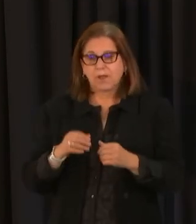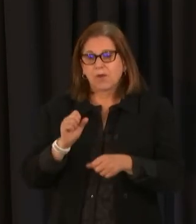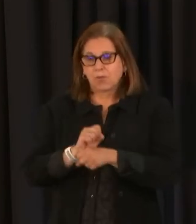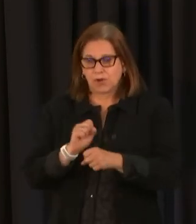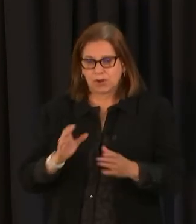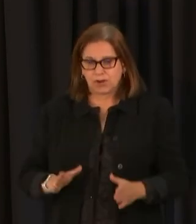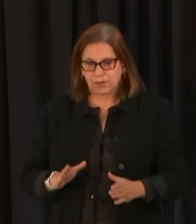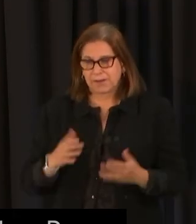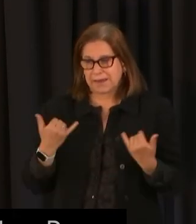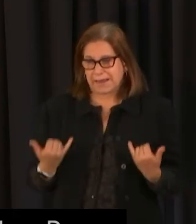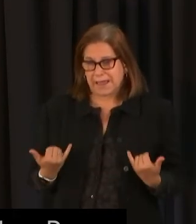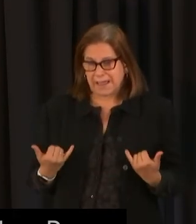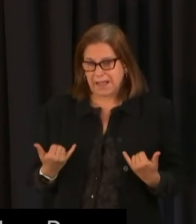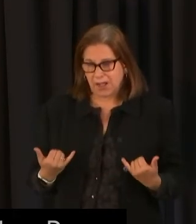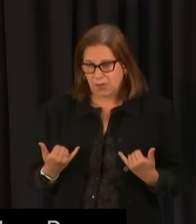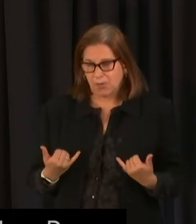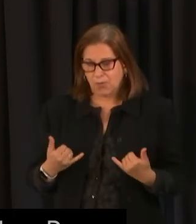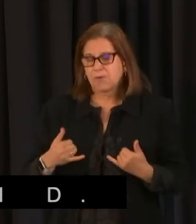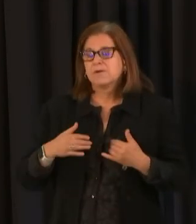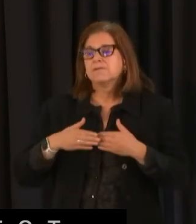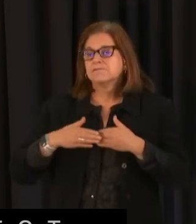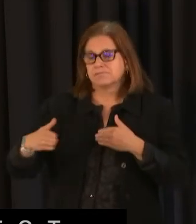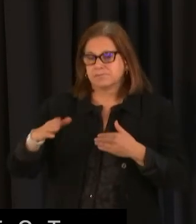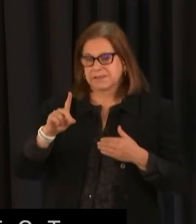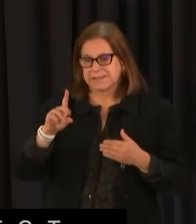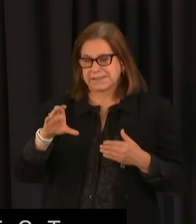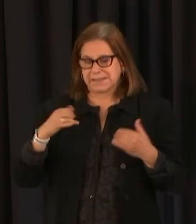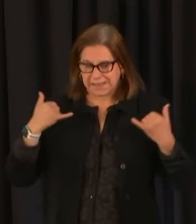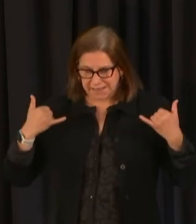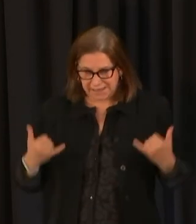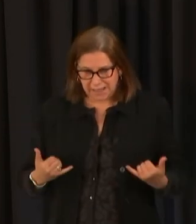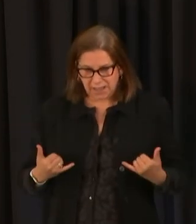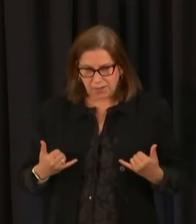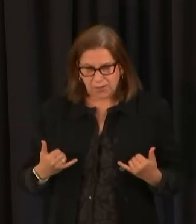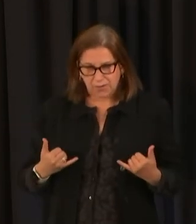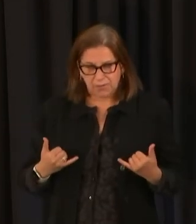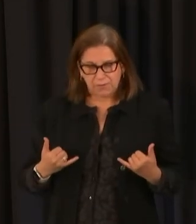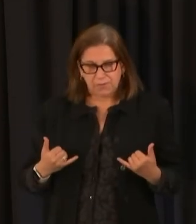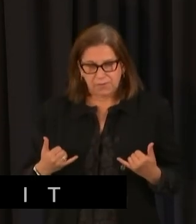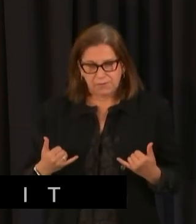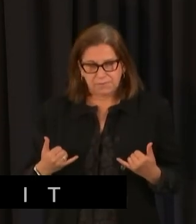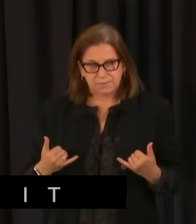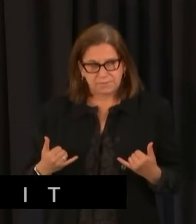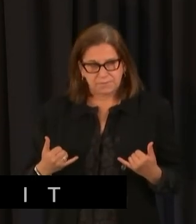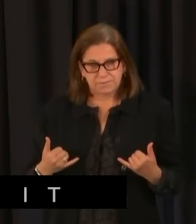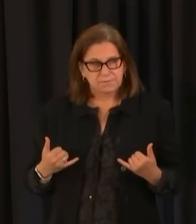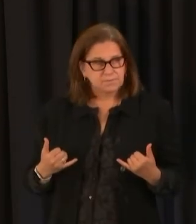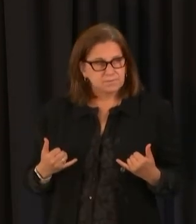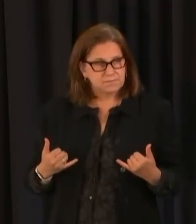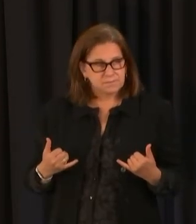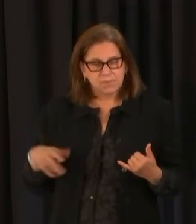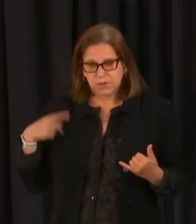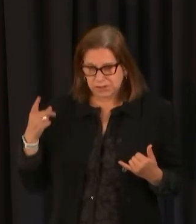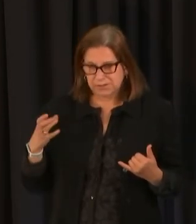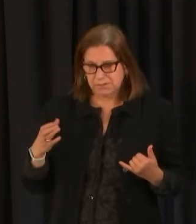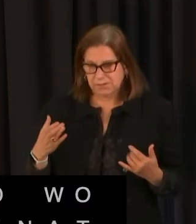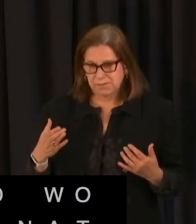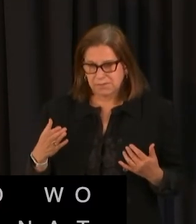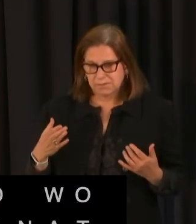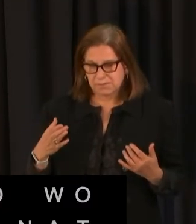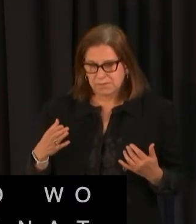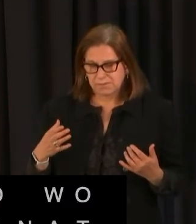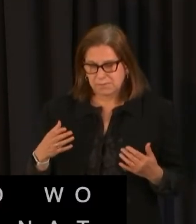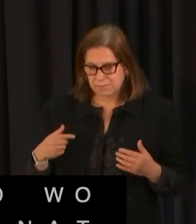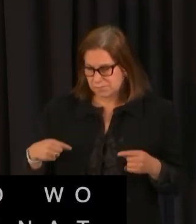Yes. just in-state And keep workers? in mind that workers have been getting vaccinated since December 11th. And now all of the